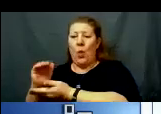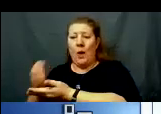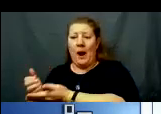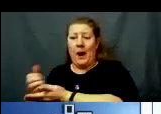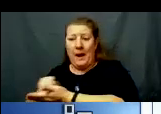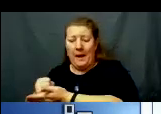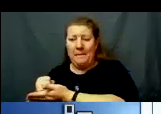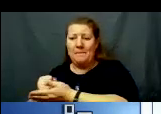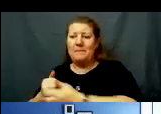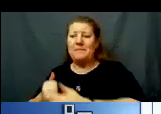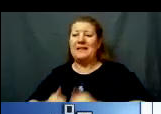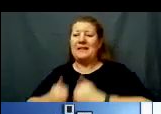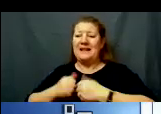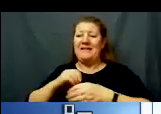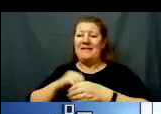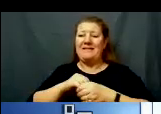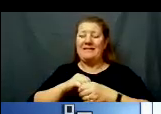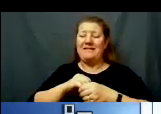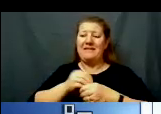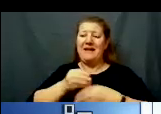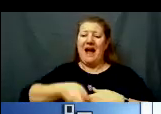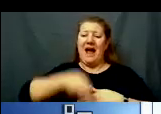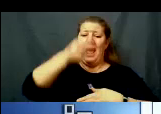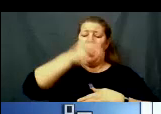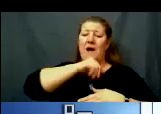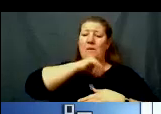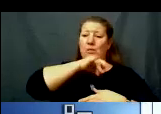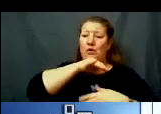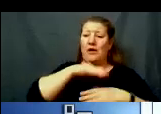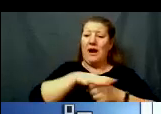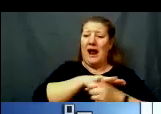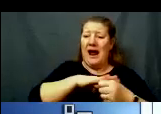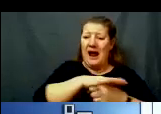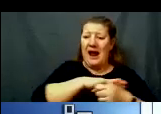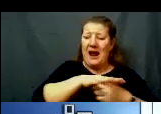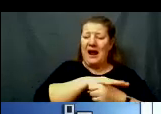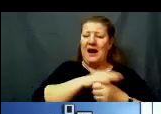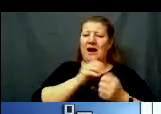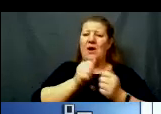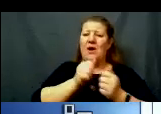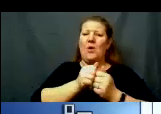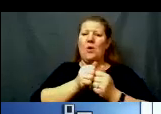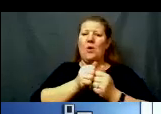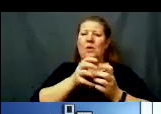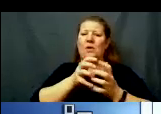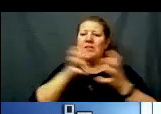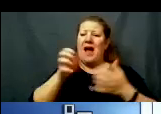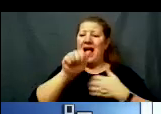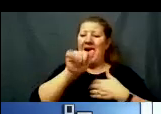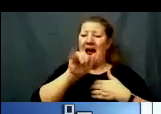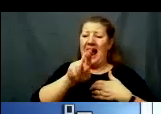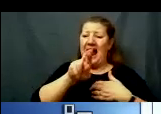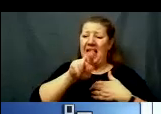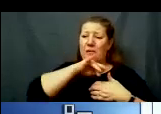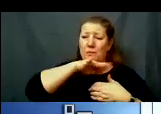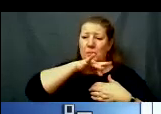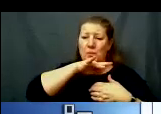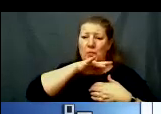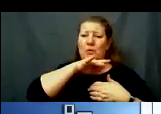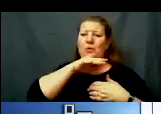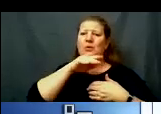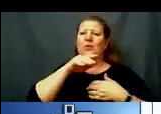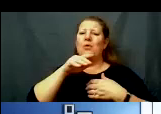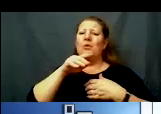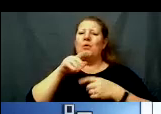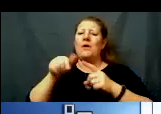and living in a highly polluted area with high density of air pollution. Then we saw the field emerge